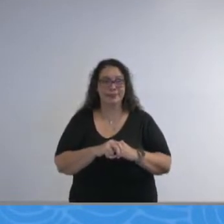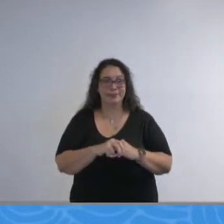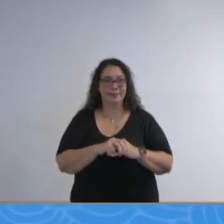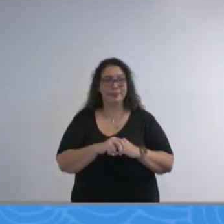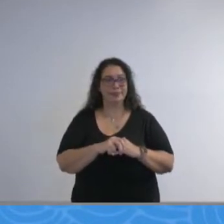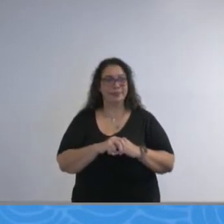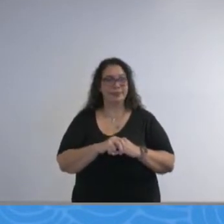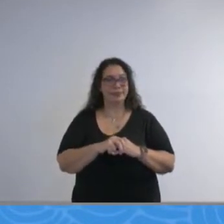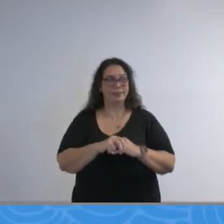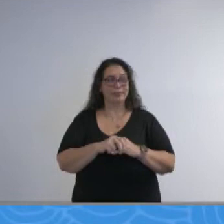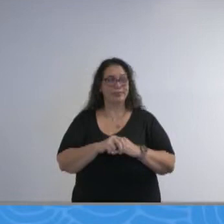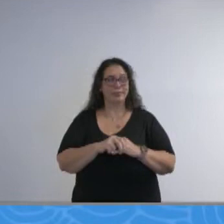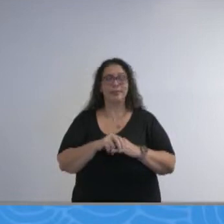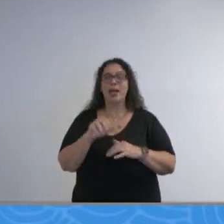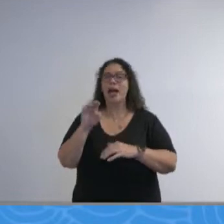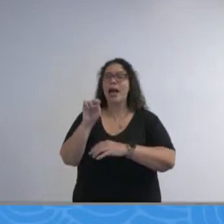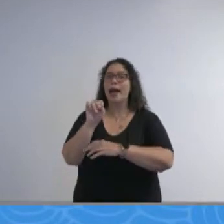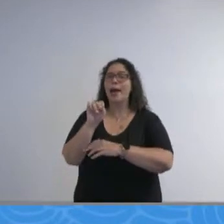You were muted, Magda.